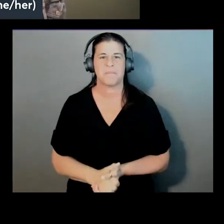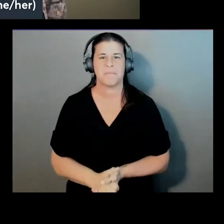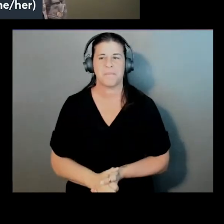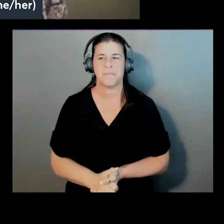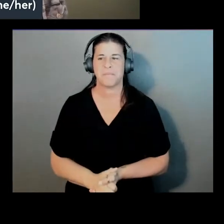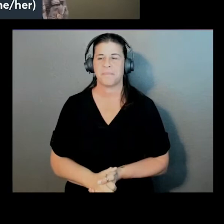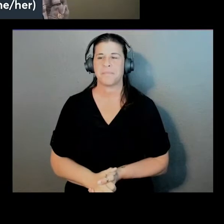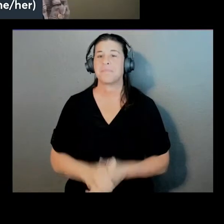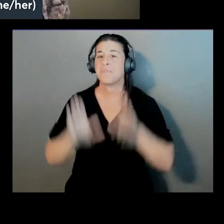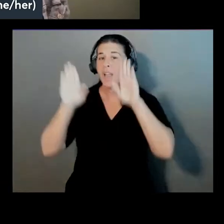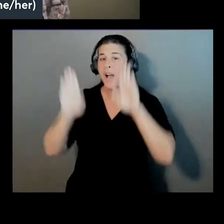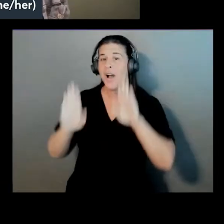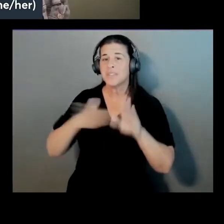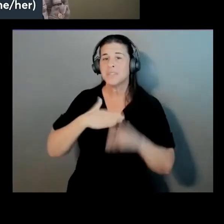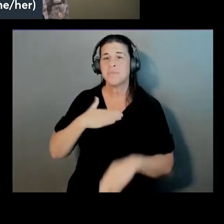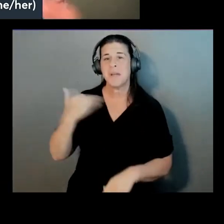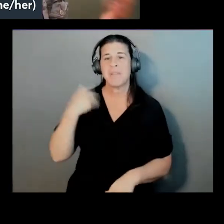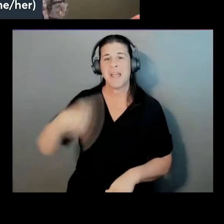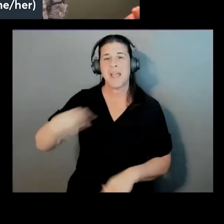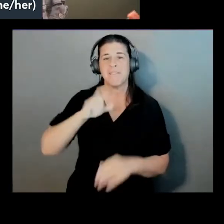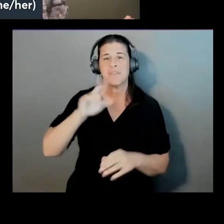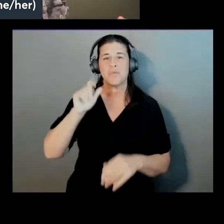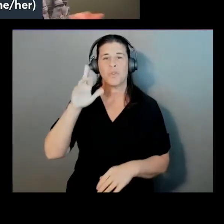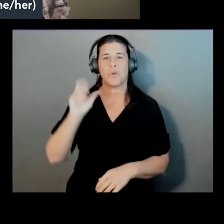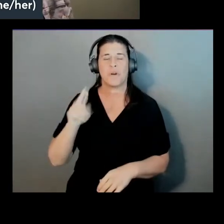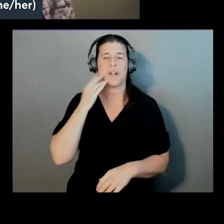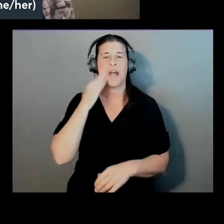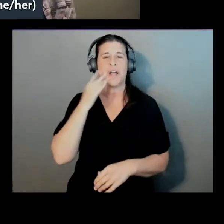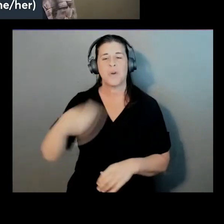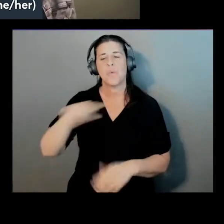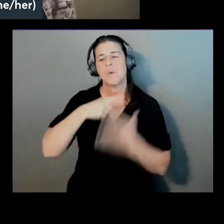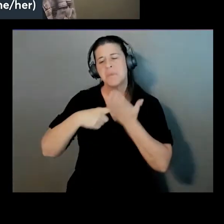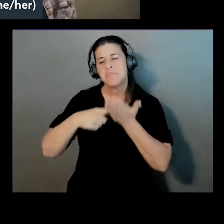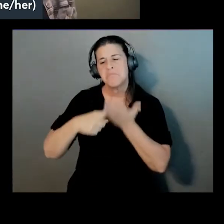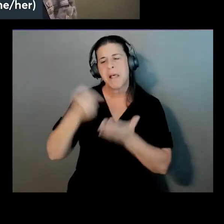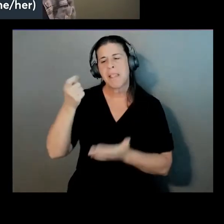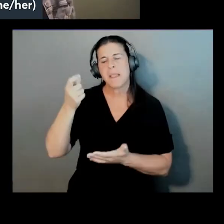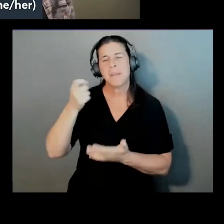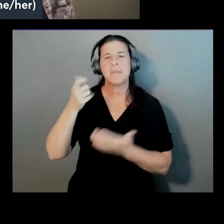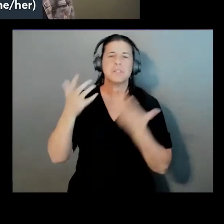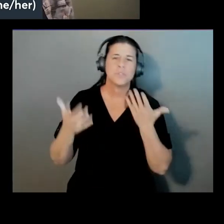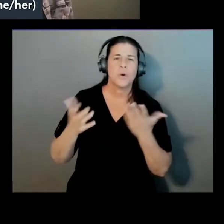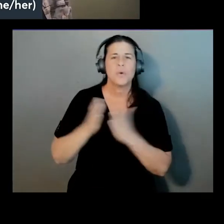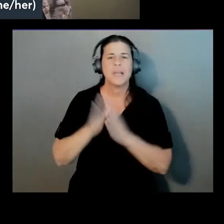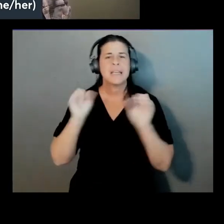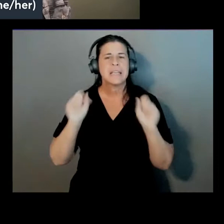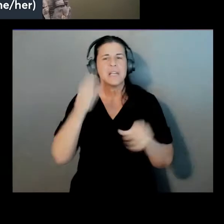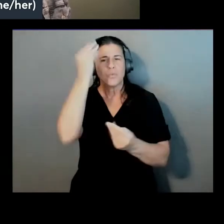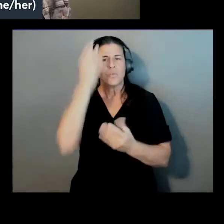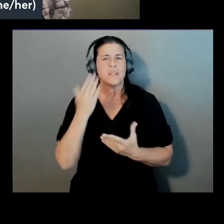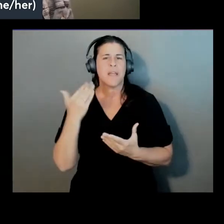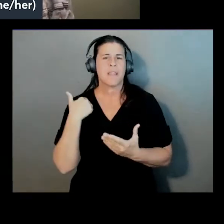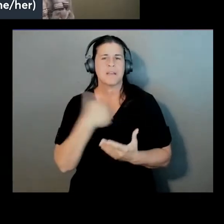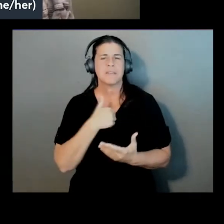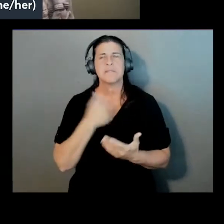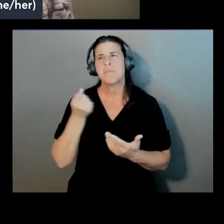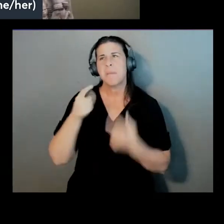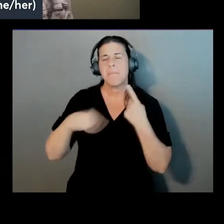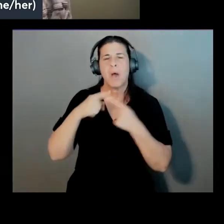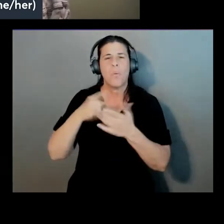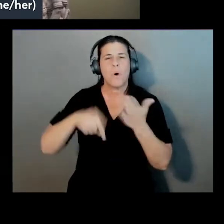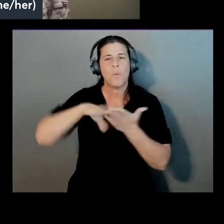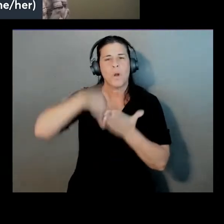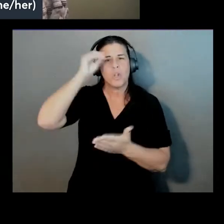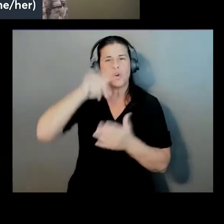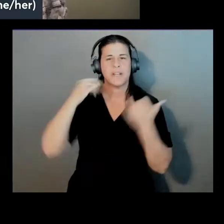Awesome. We're happy to have you, Lauren. And I know we've been talking a little bit. And so can you tell us a little bit about what we're learning about today?